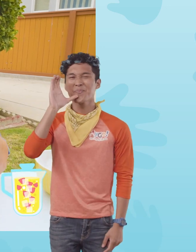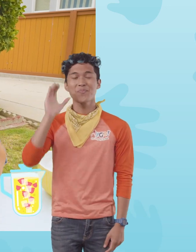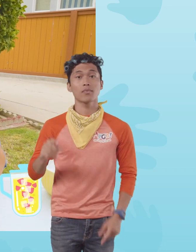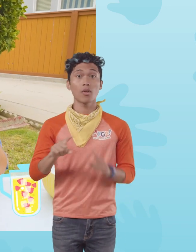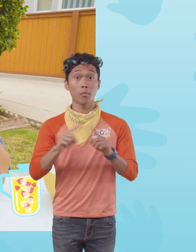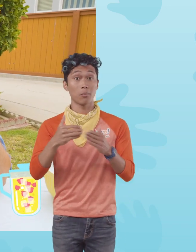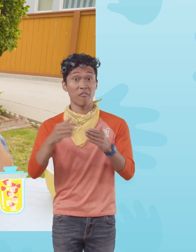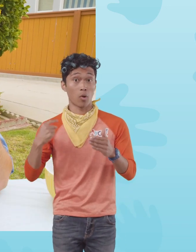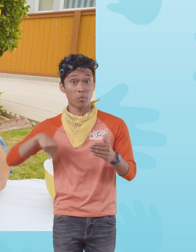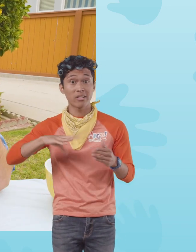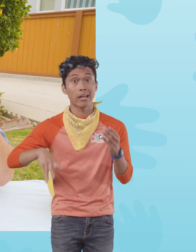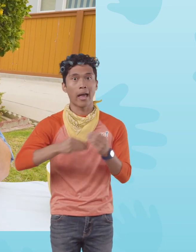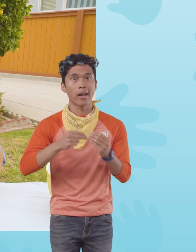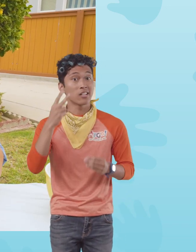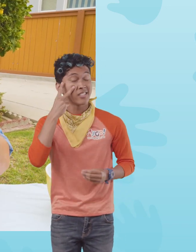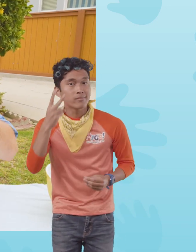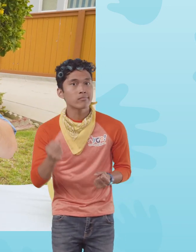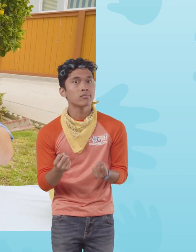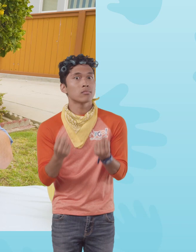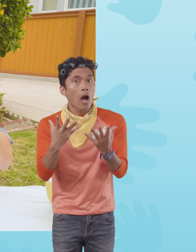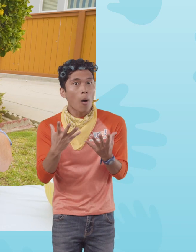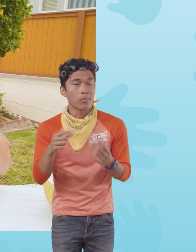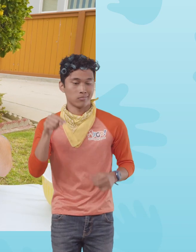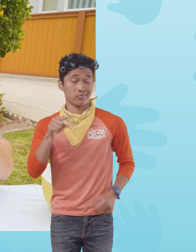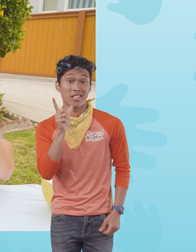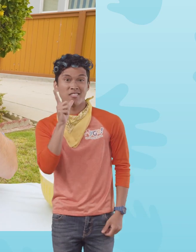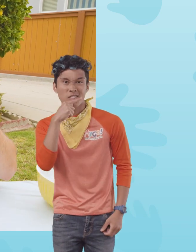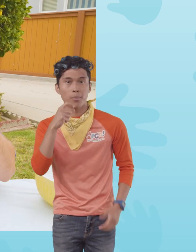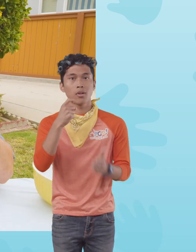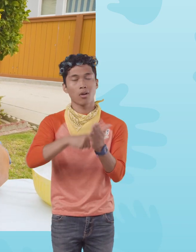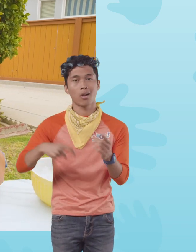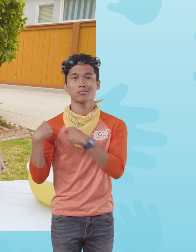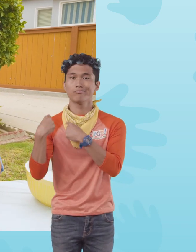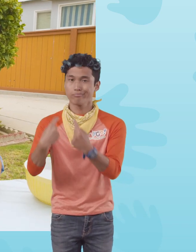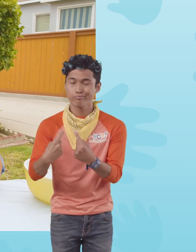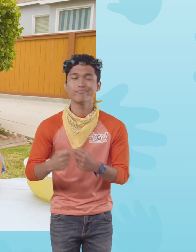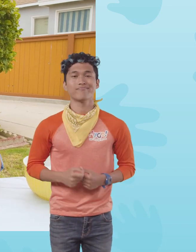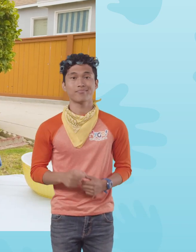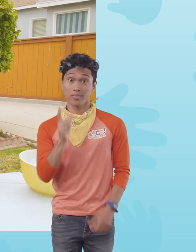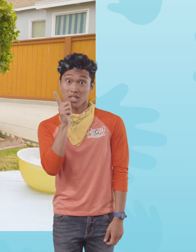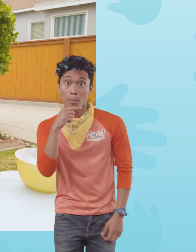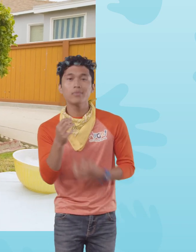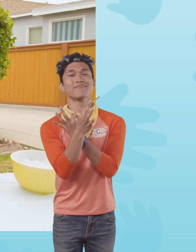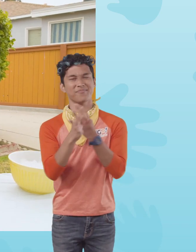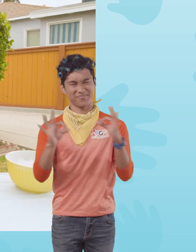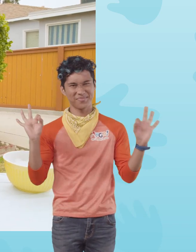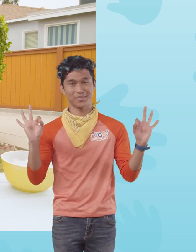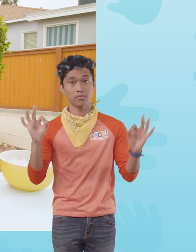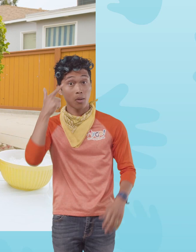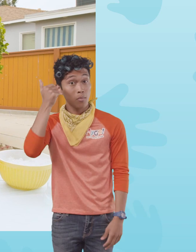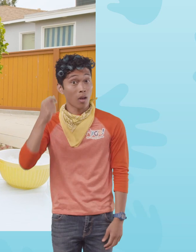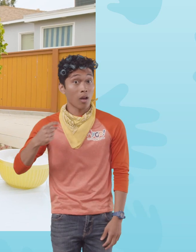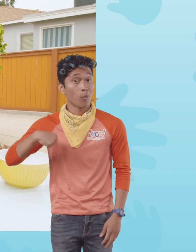we add those, let's calculate how much this lemonade has cost us thus far. Well, the lemons were